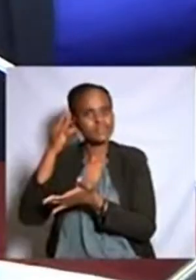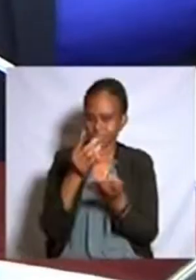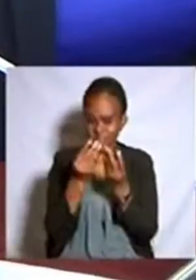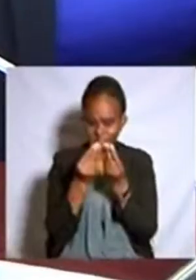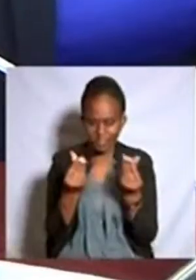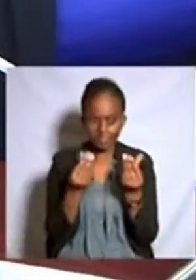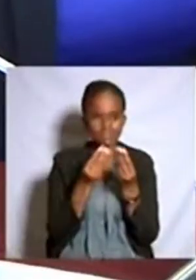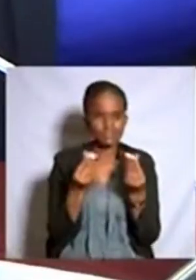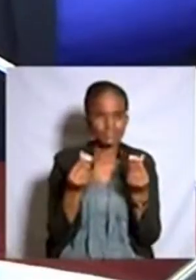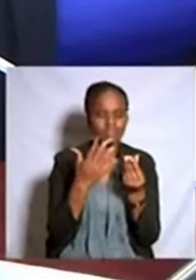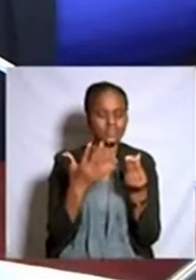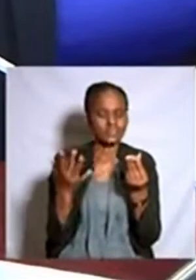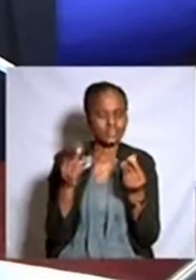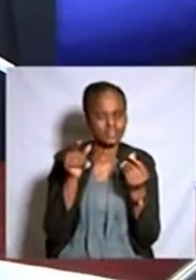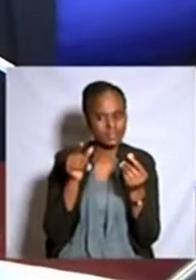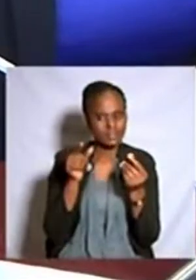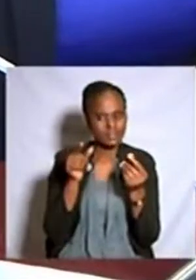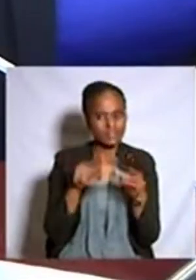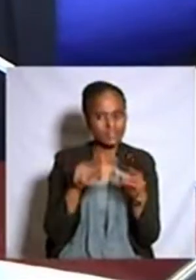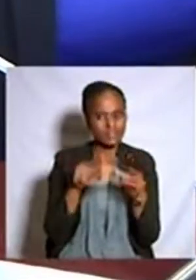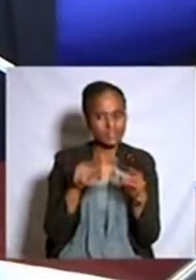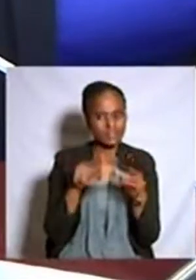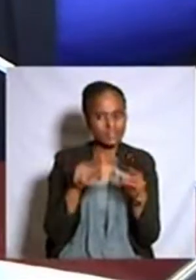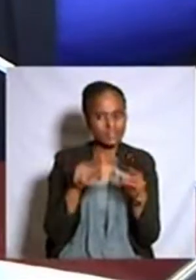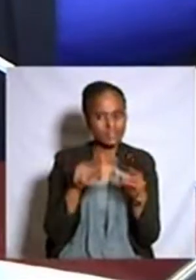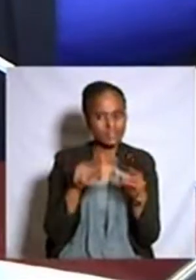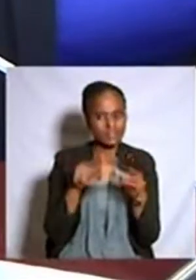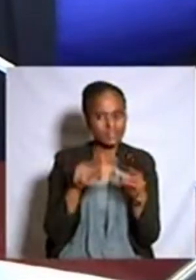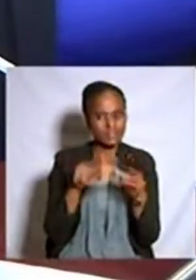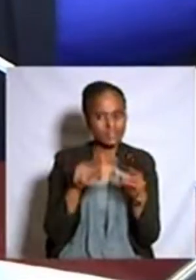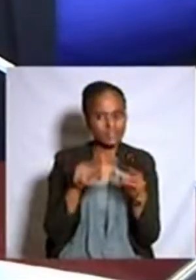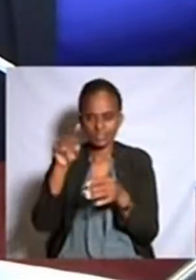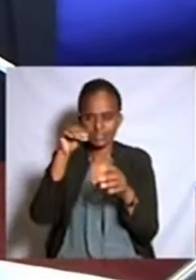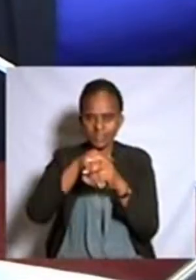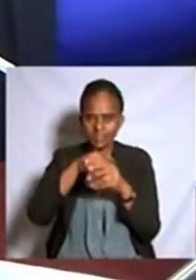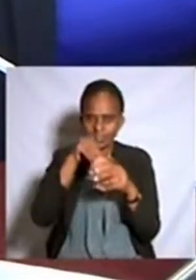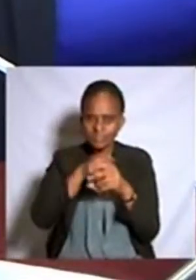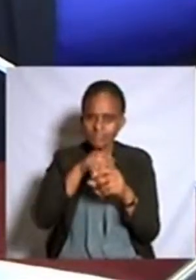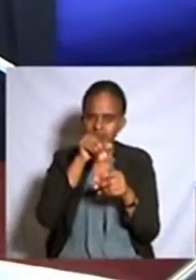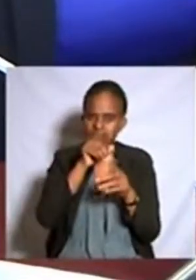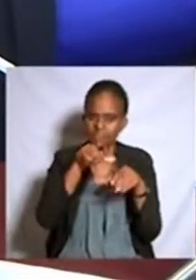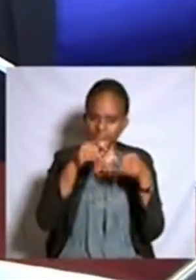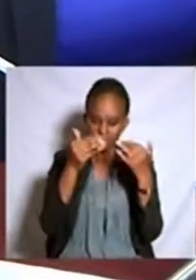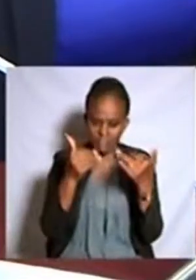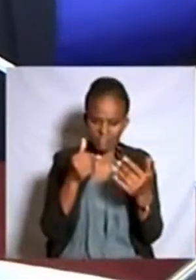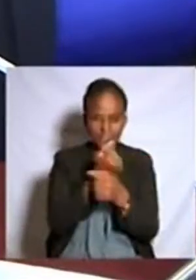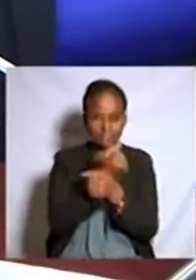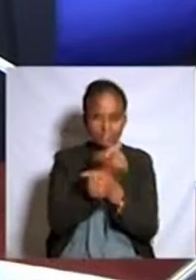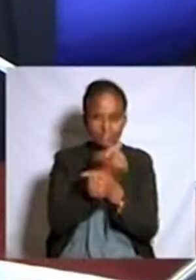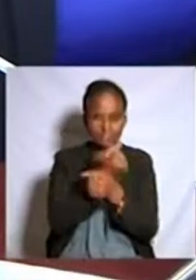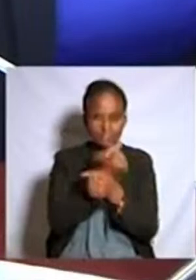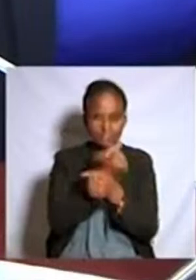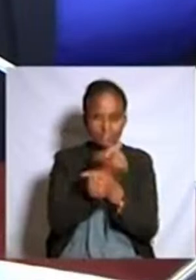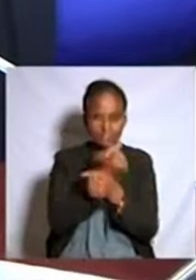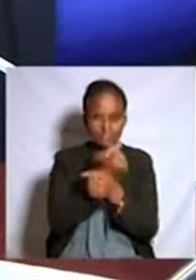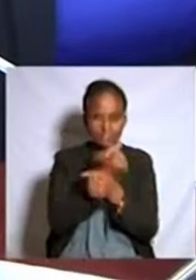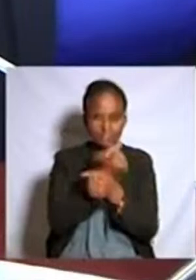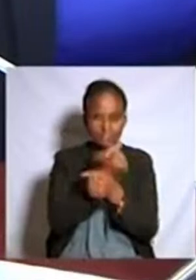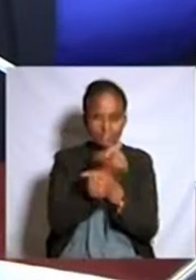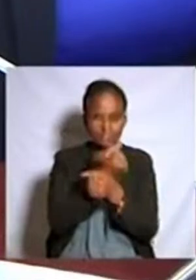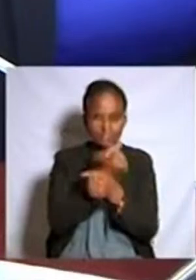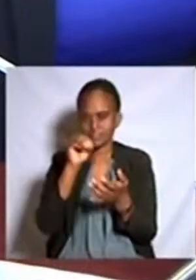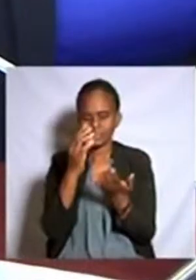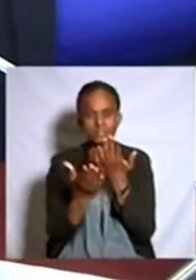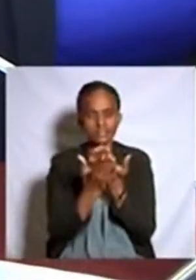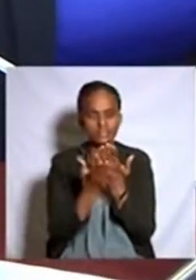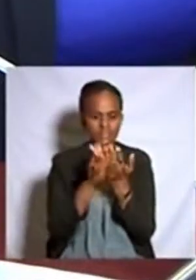branches. To close the gap, the internal memorandum was issued to address the matter, memo attached. All